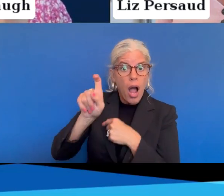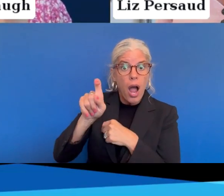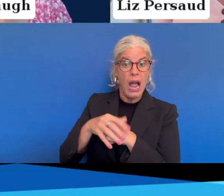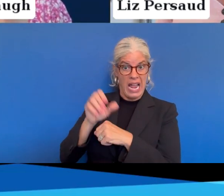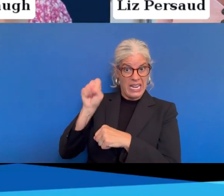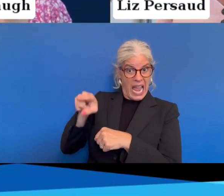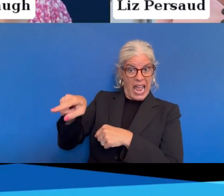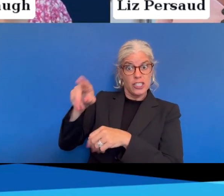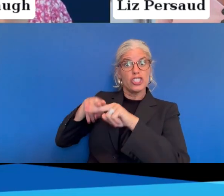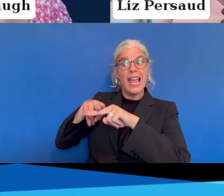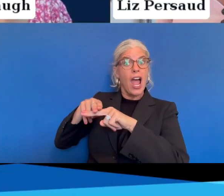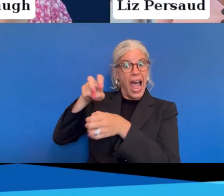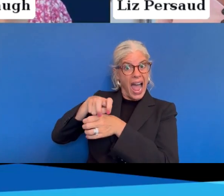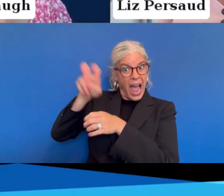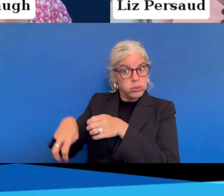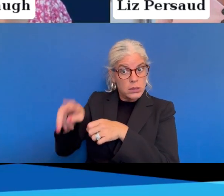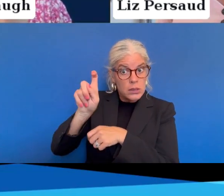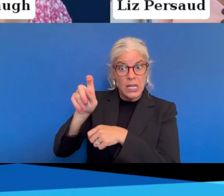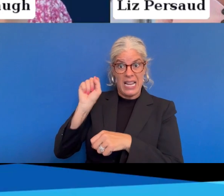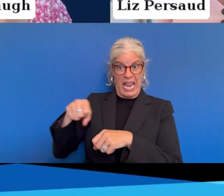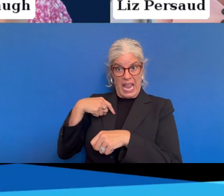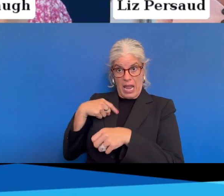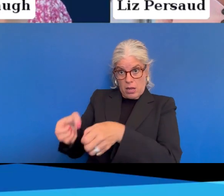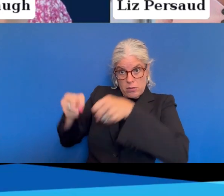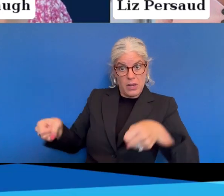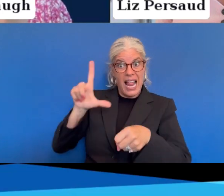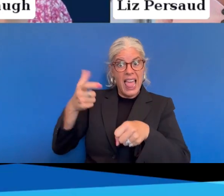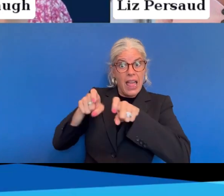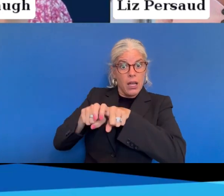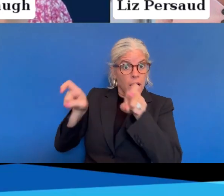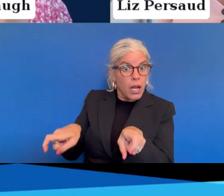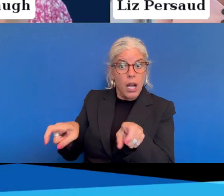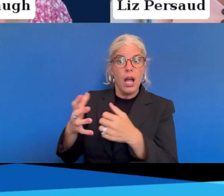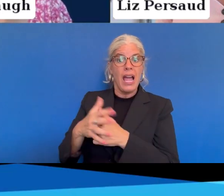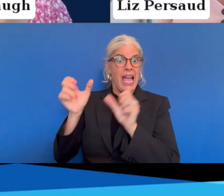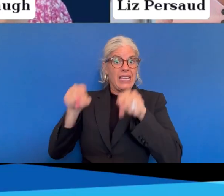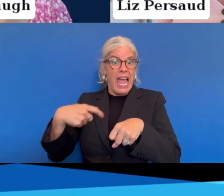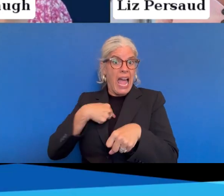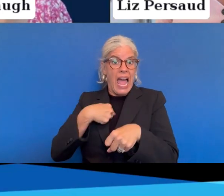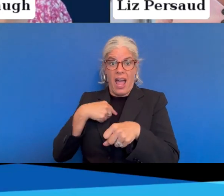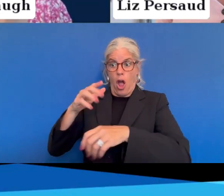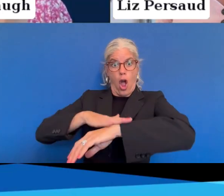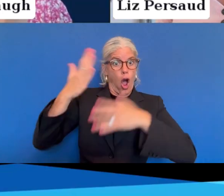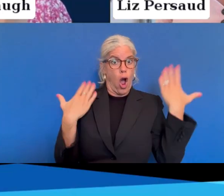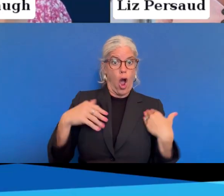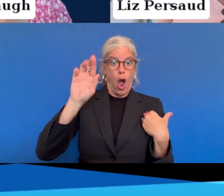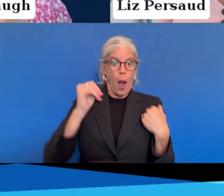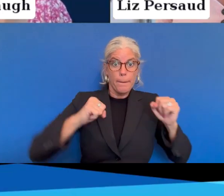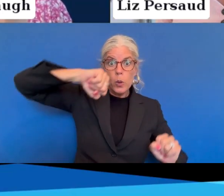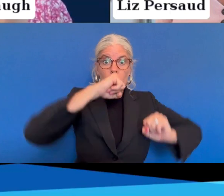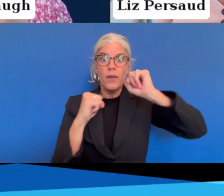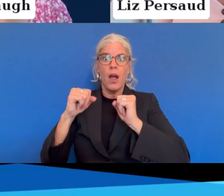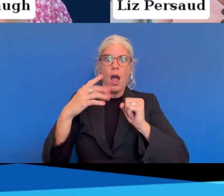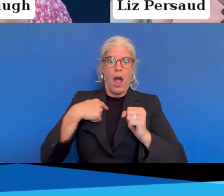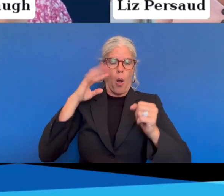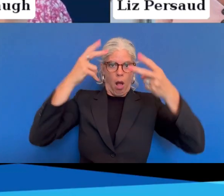medical training, I would say, gosh, can I get them out of the wheelchair? Does it hurt when I touch them? Am I going to hurt